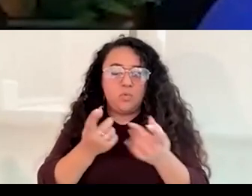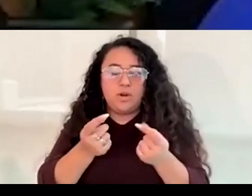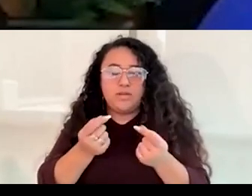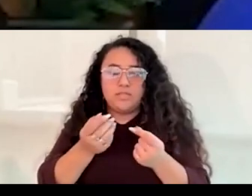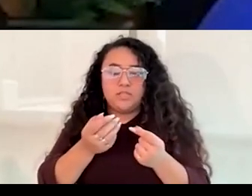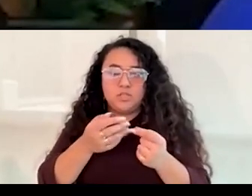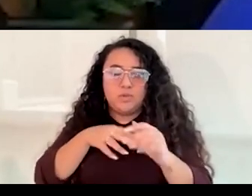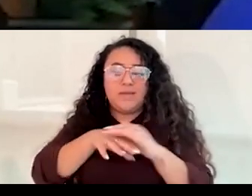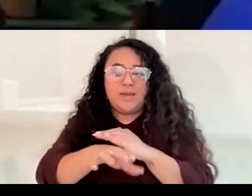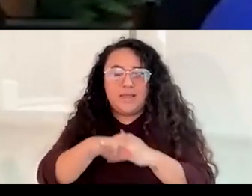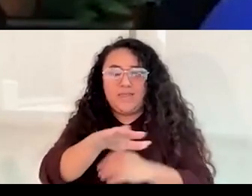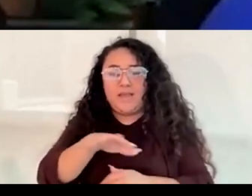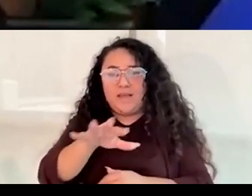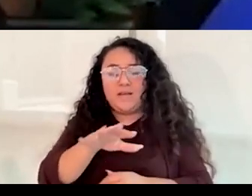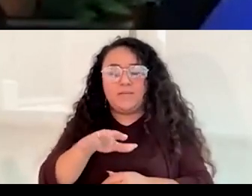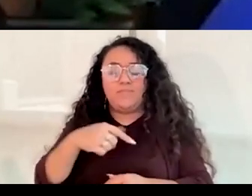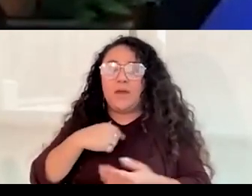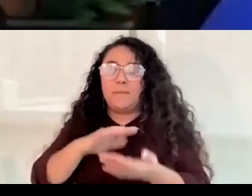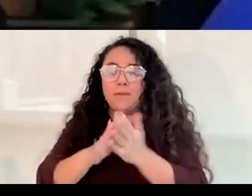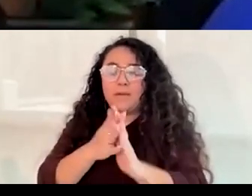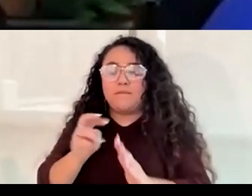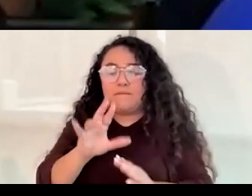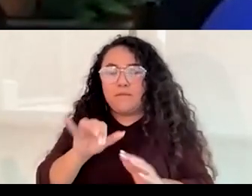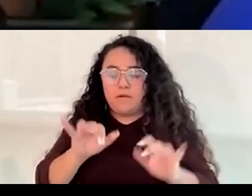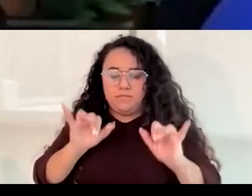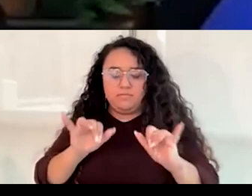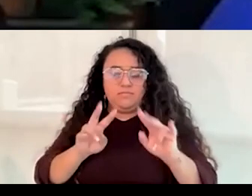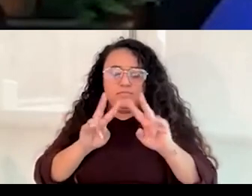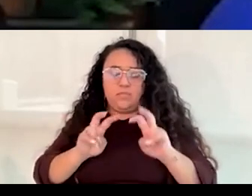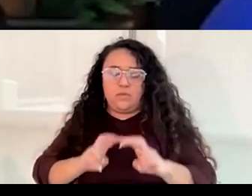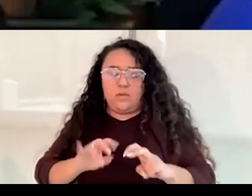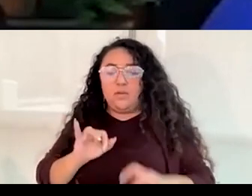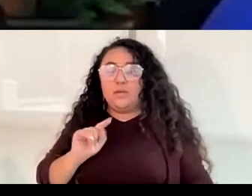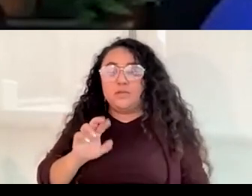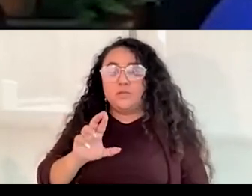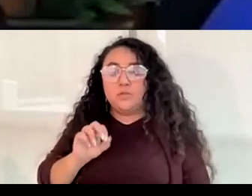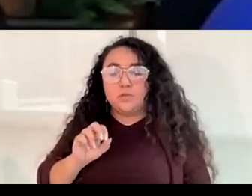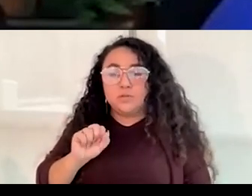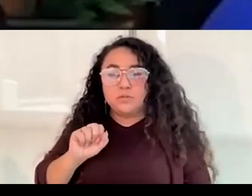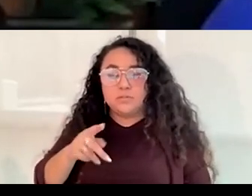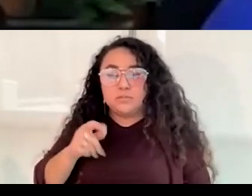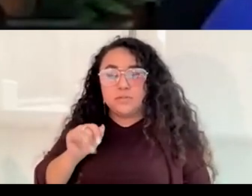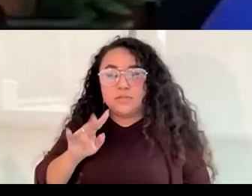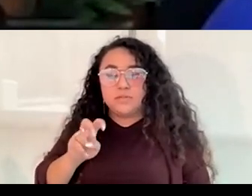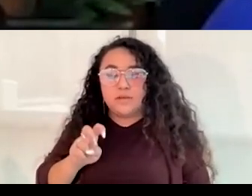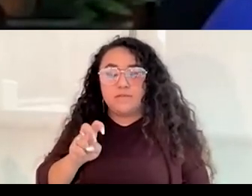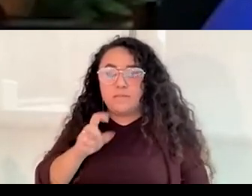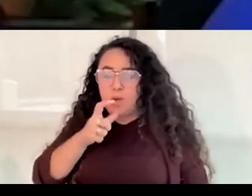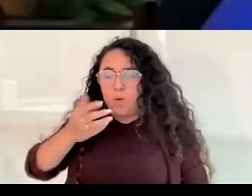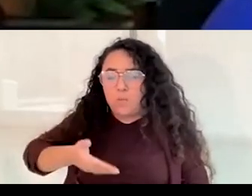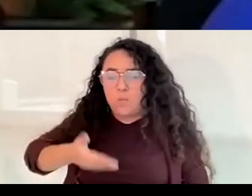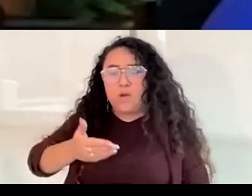it made me become very introspective about who I was as a person and what I